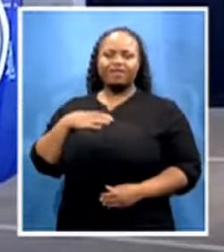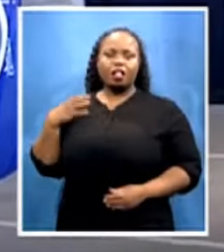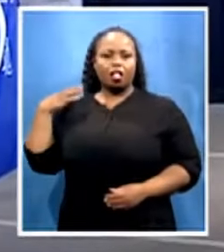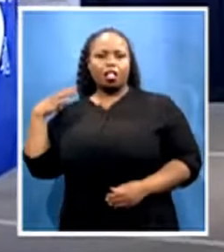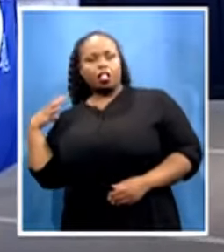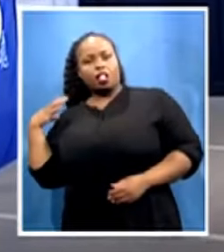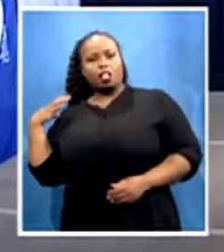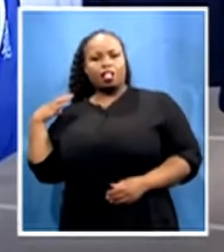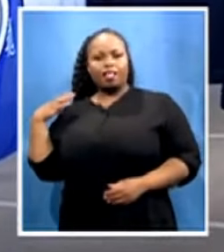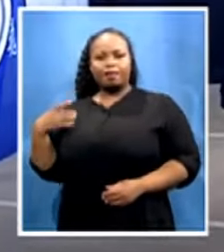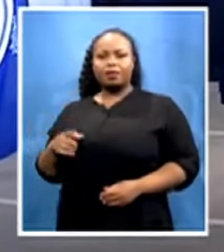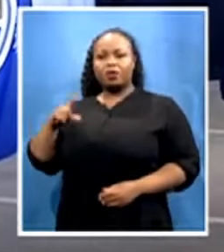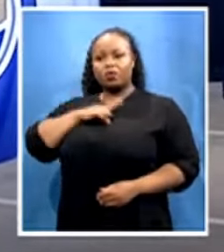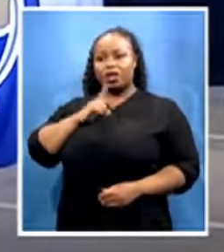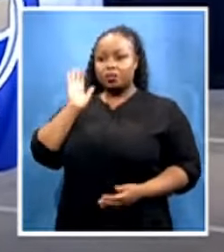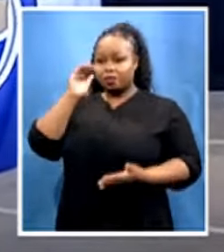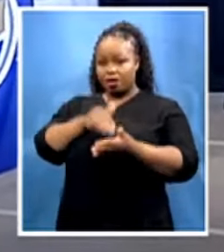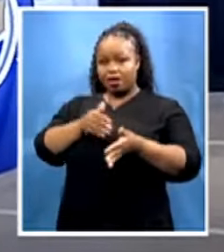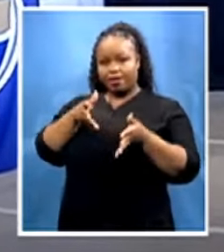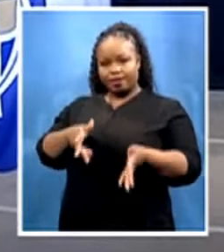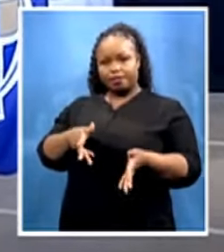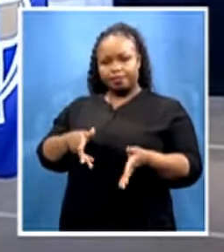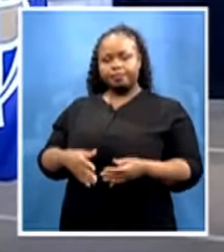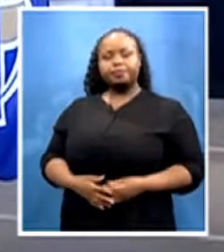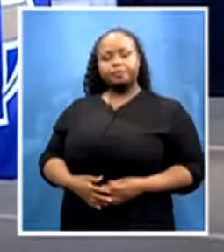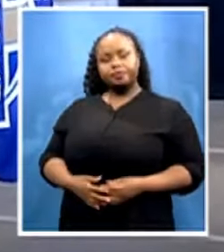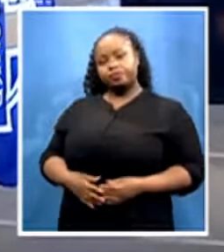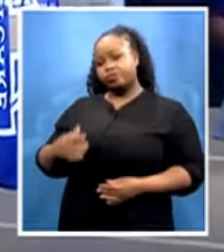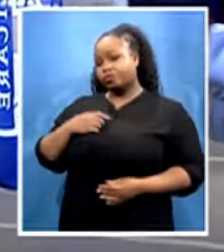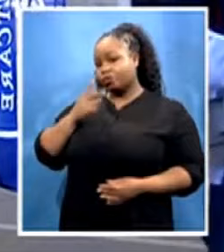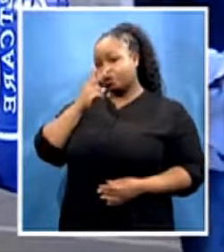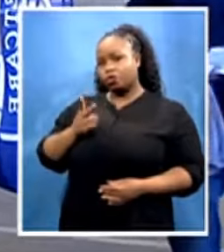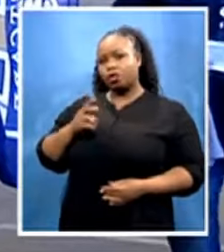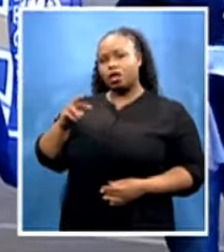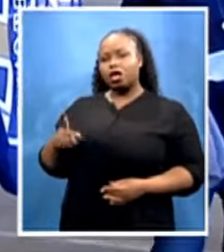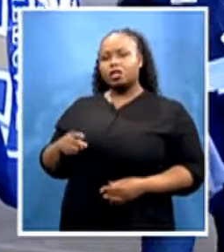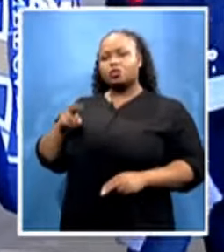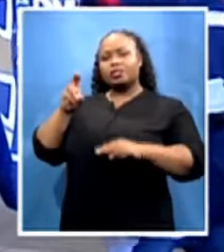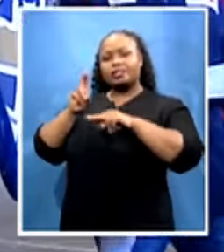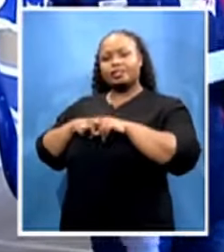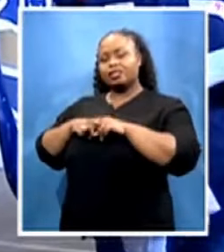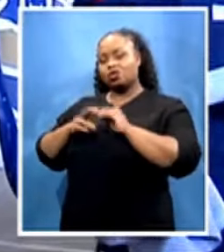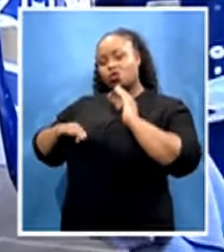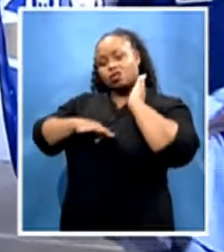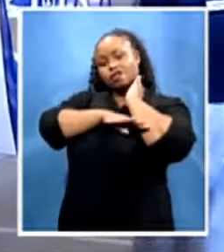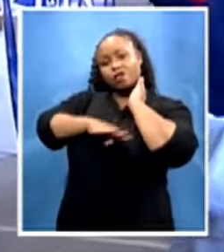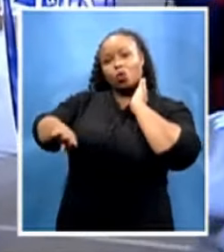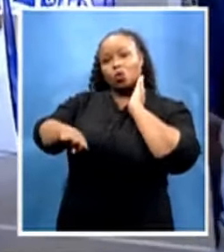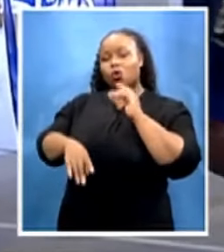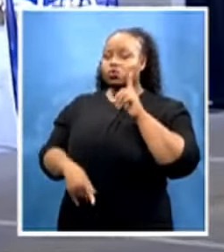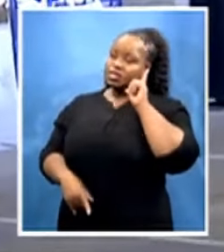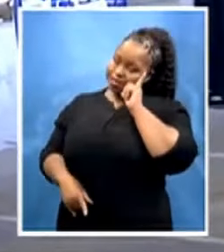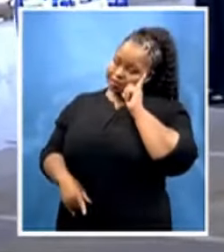Blaine, we saw some of them even sitting on the floor, sleeping, leaning on the